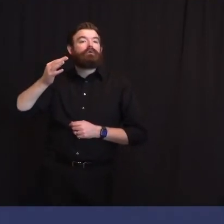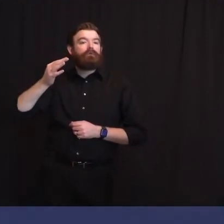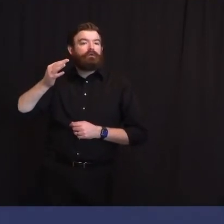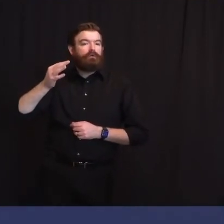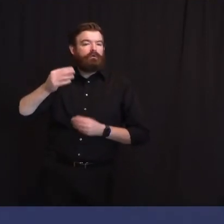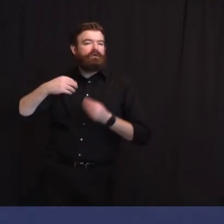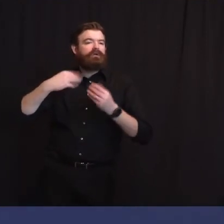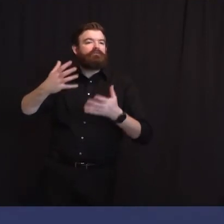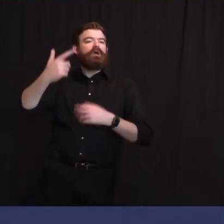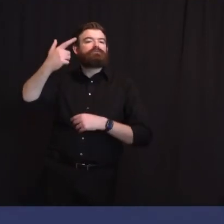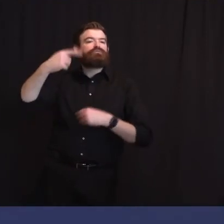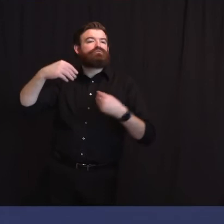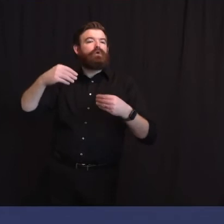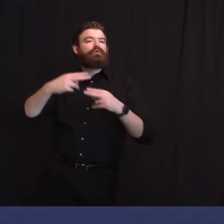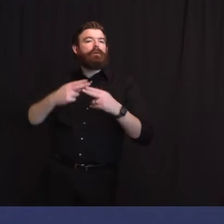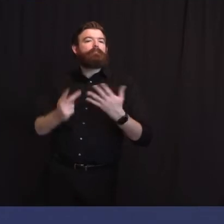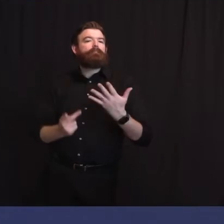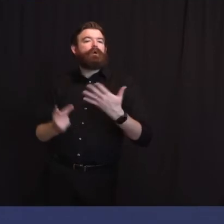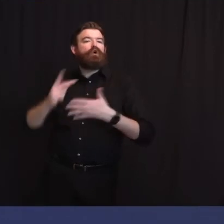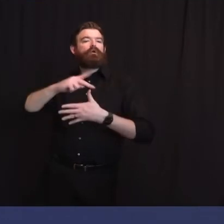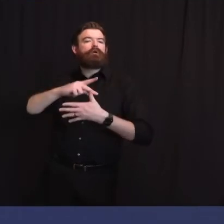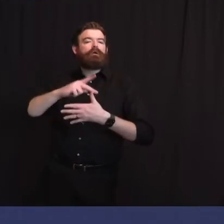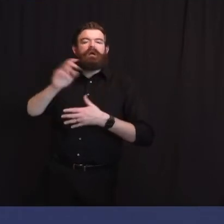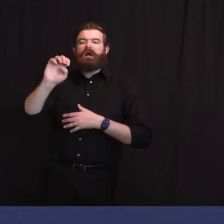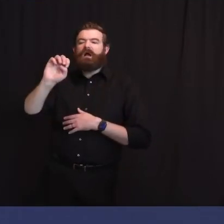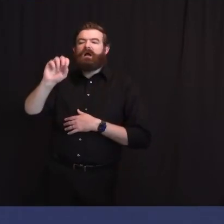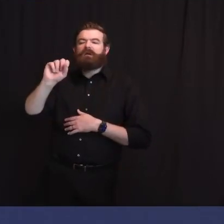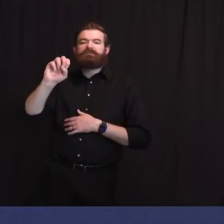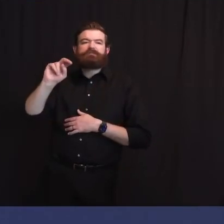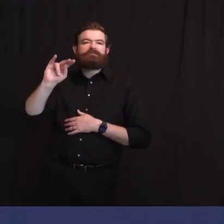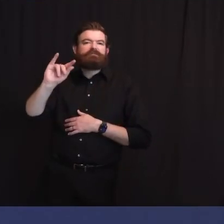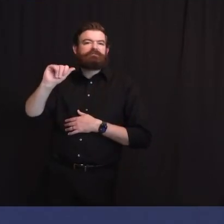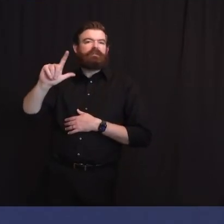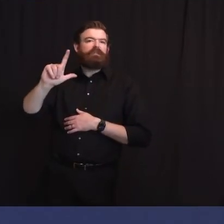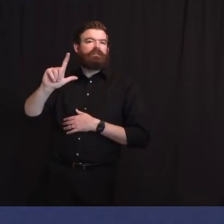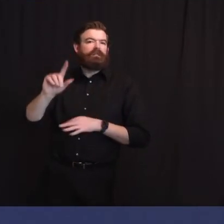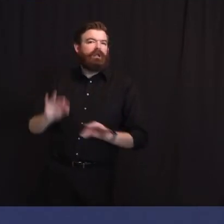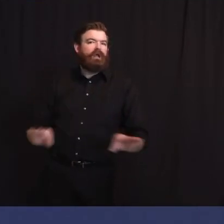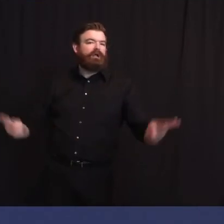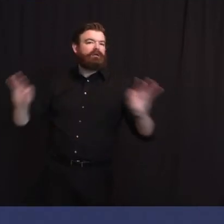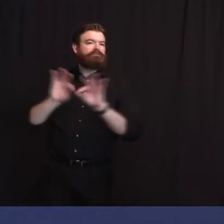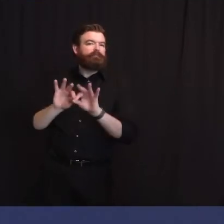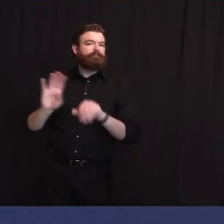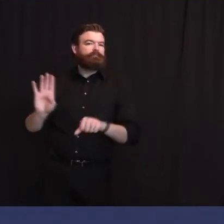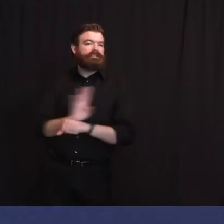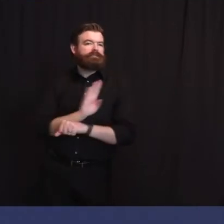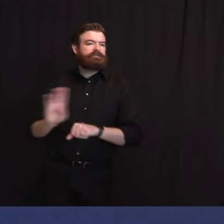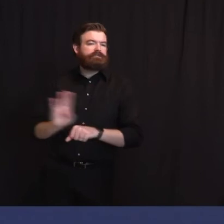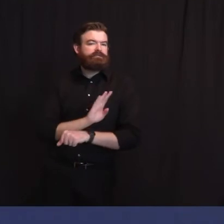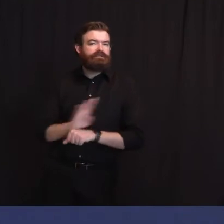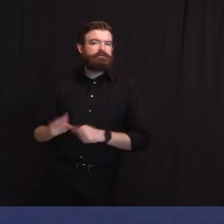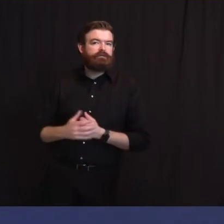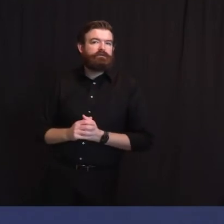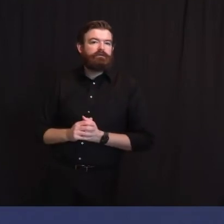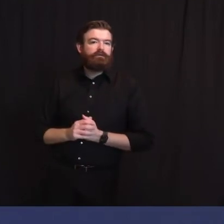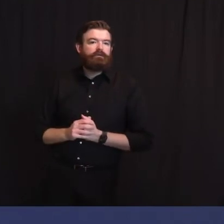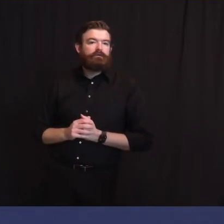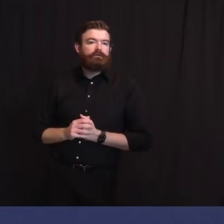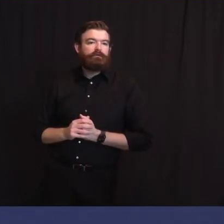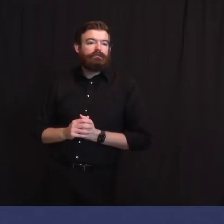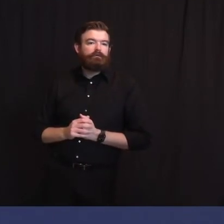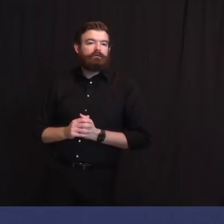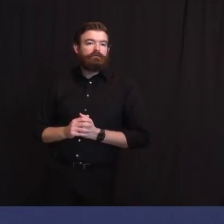of the spike in gun training, for these individuals to be classified as essential to get a priority in COVID